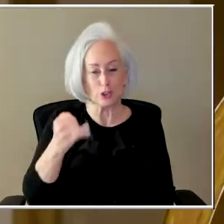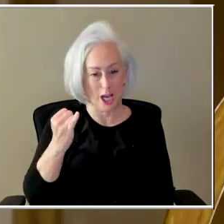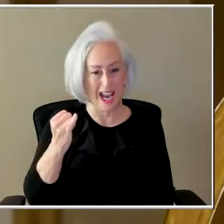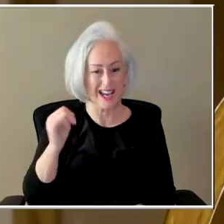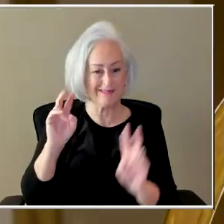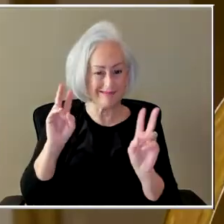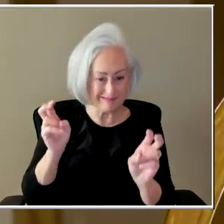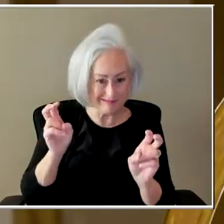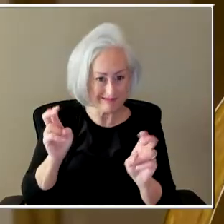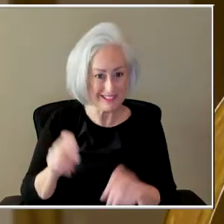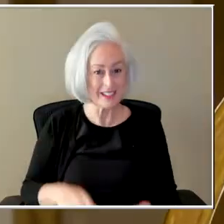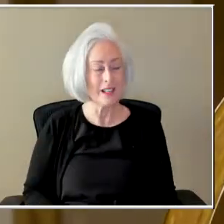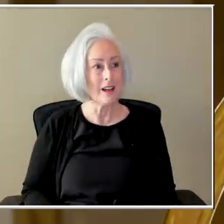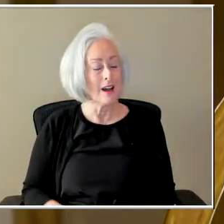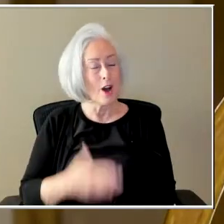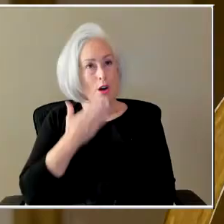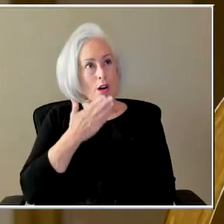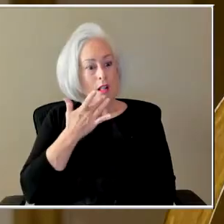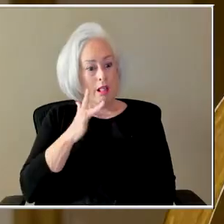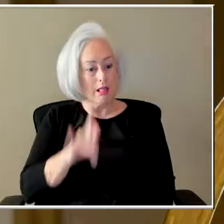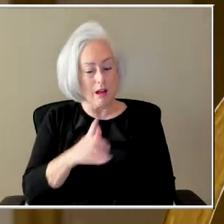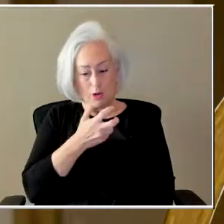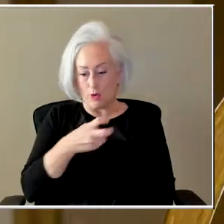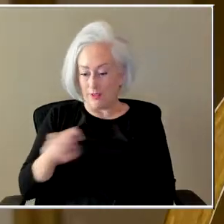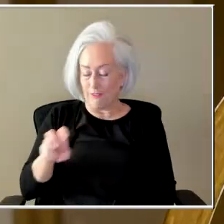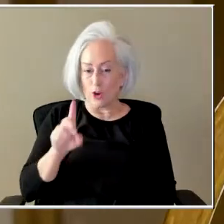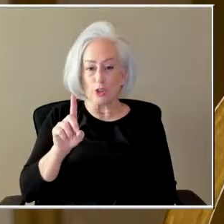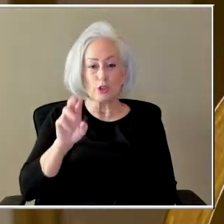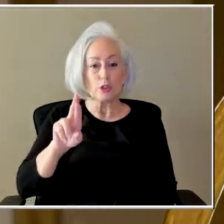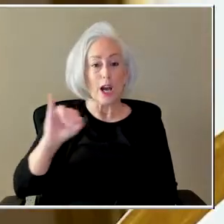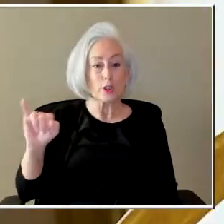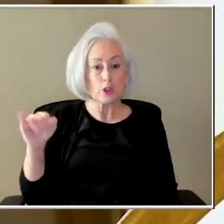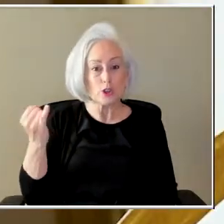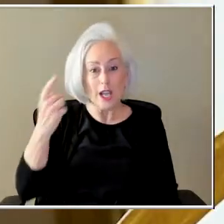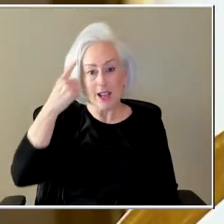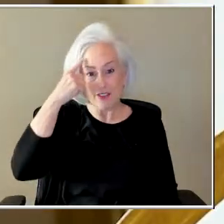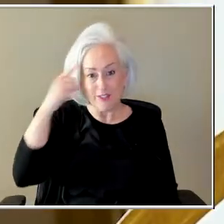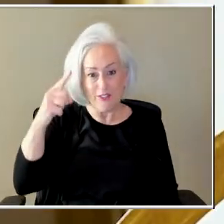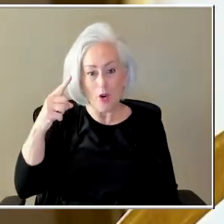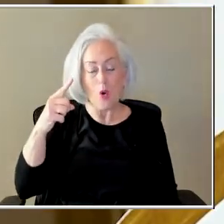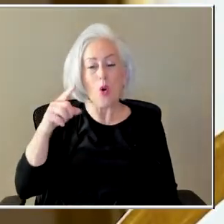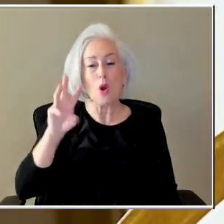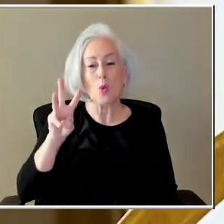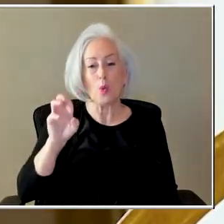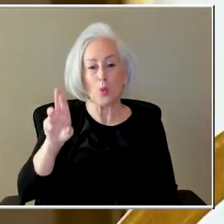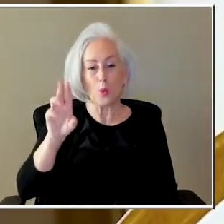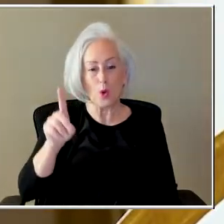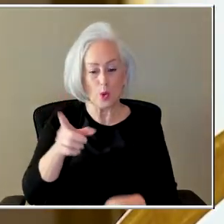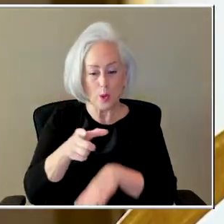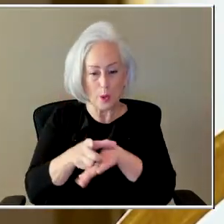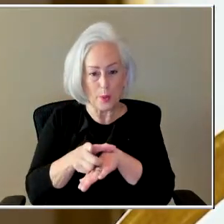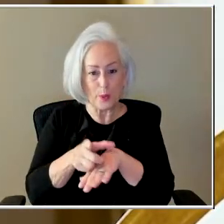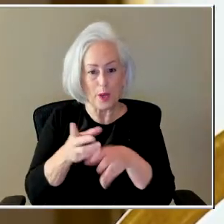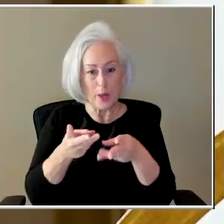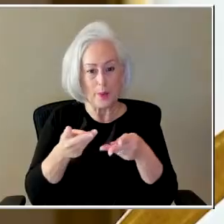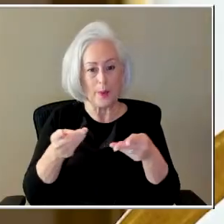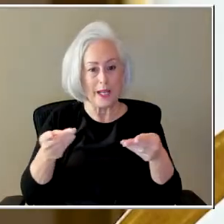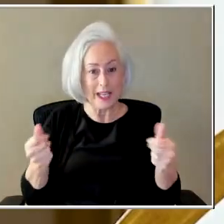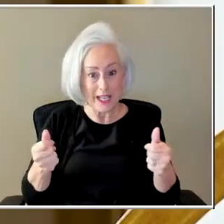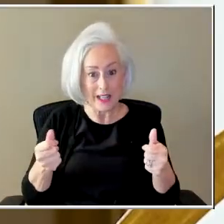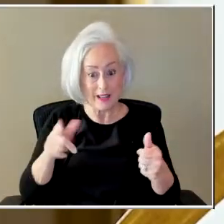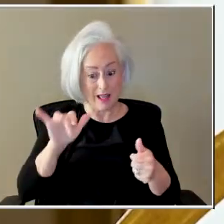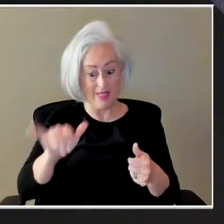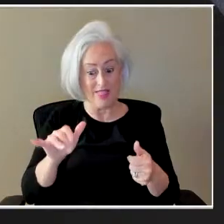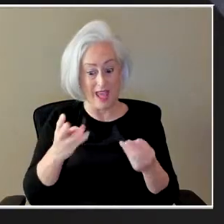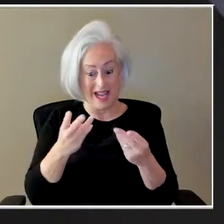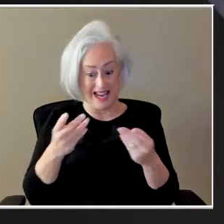the hospital referred us to Dr. J for the wound healing, and he said, well, as soon as the wound is healed and your foot is good,